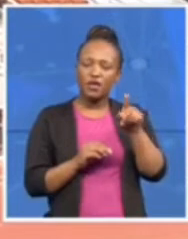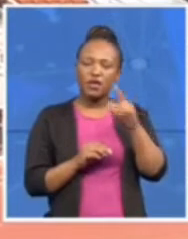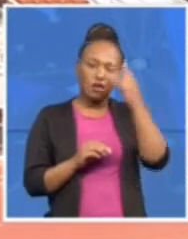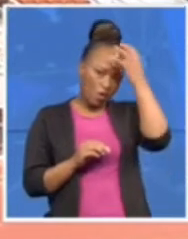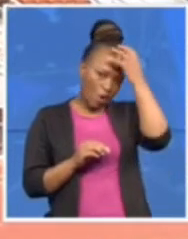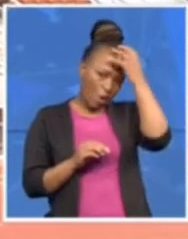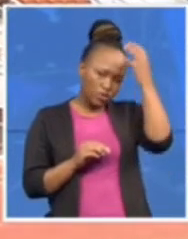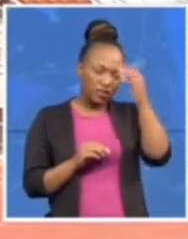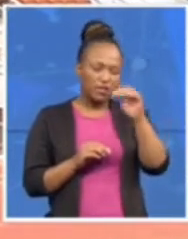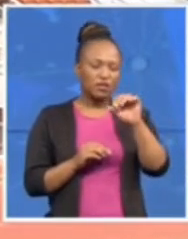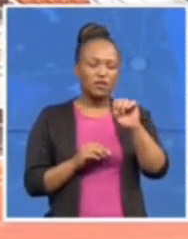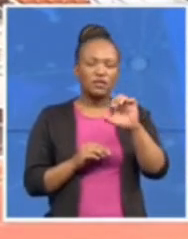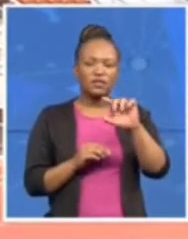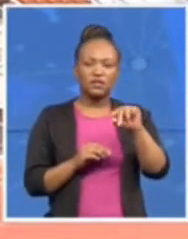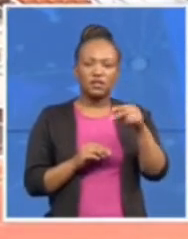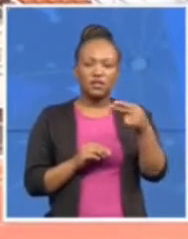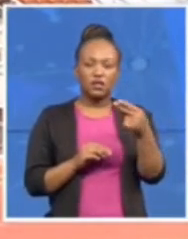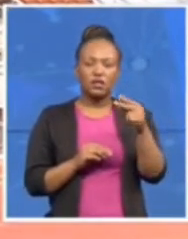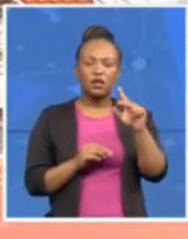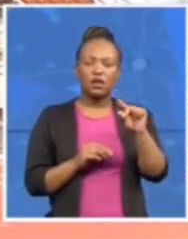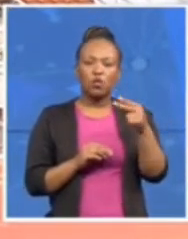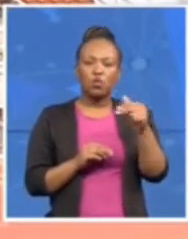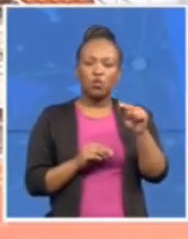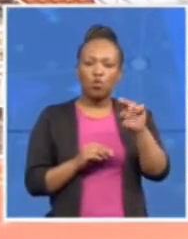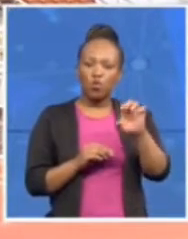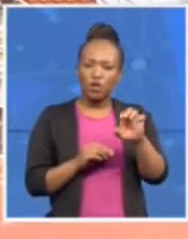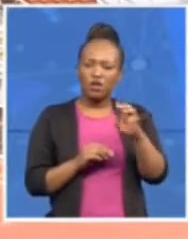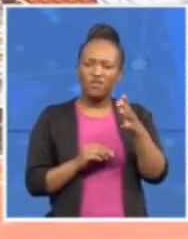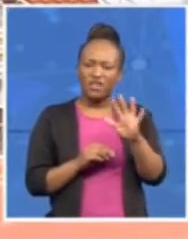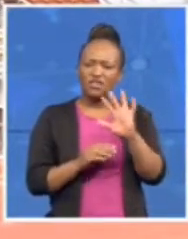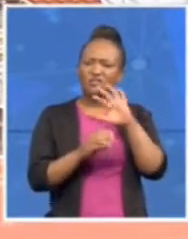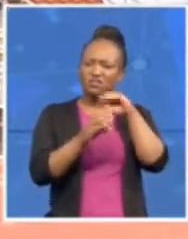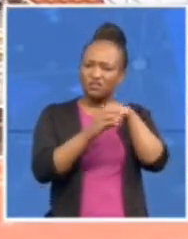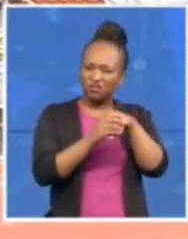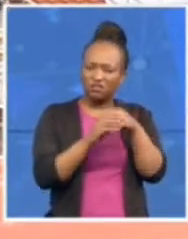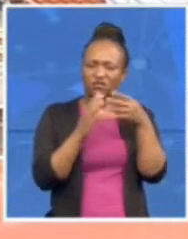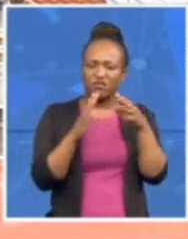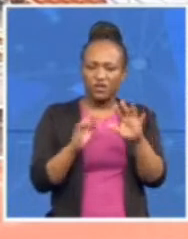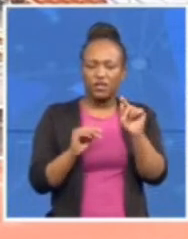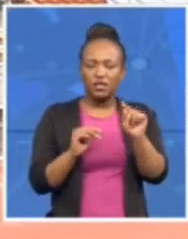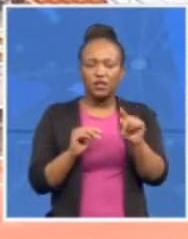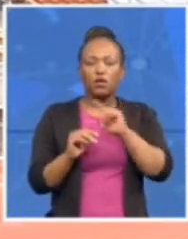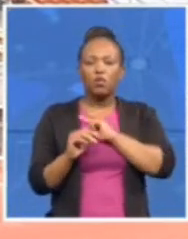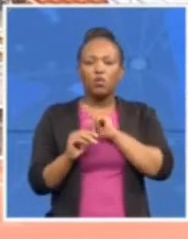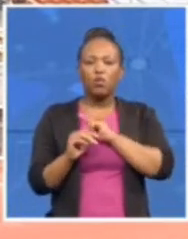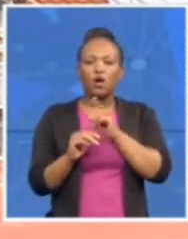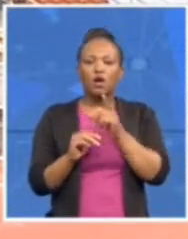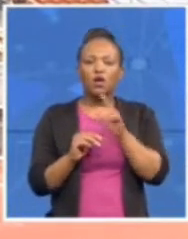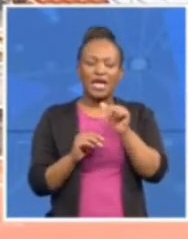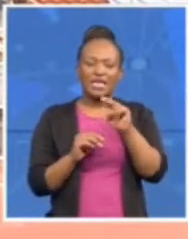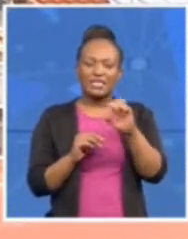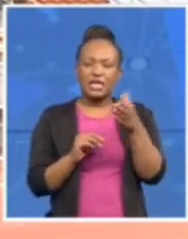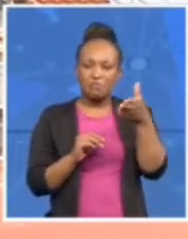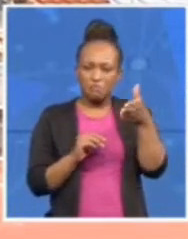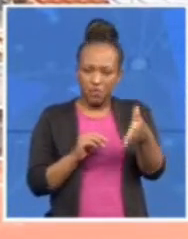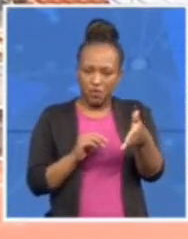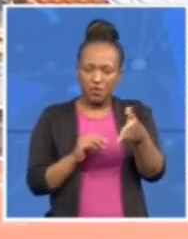who contributed immensely in the horse of resistance. This is the home of